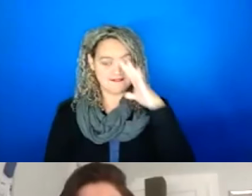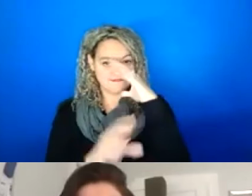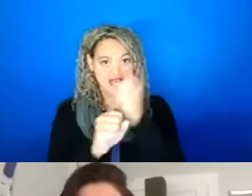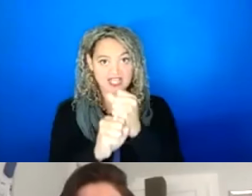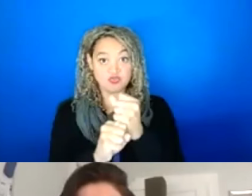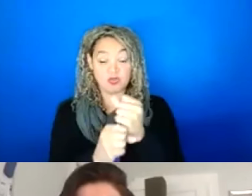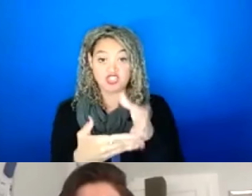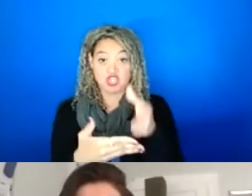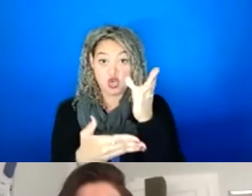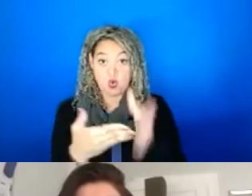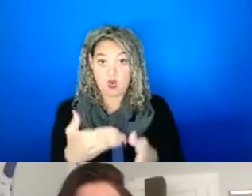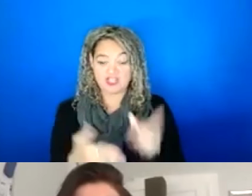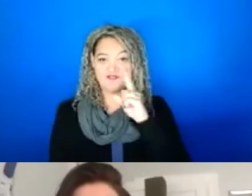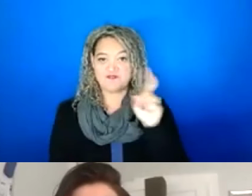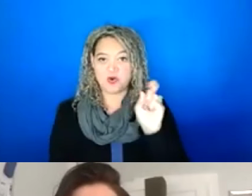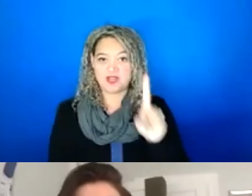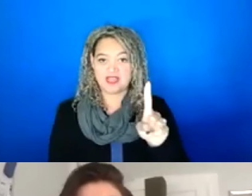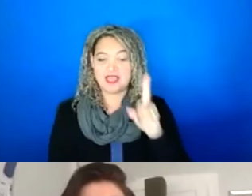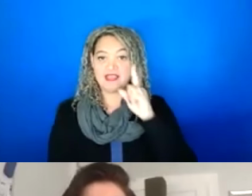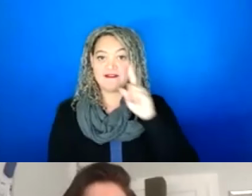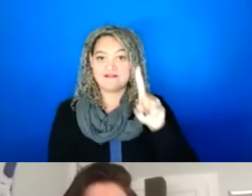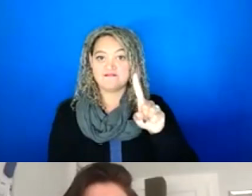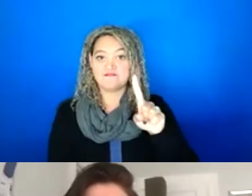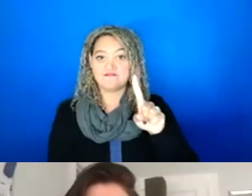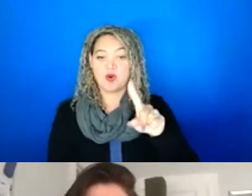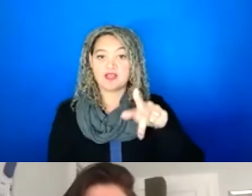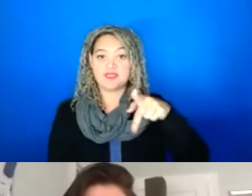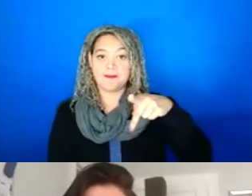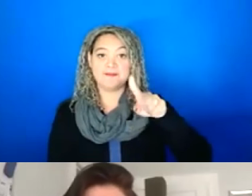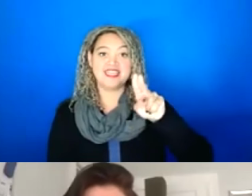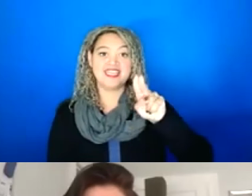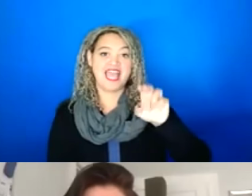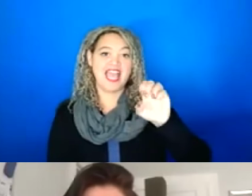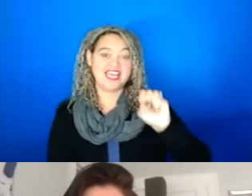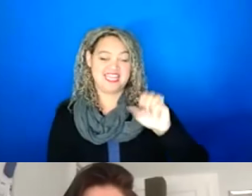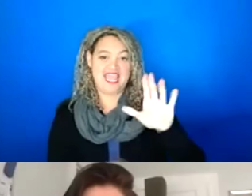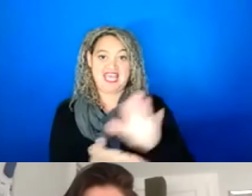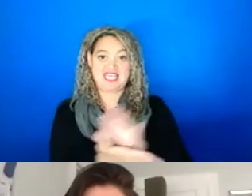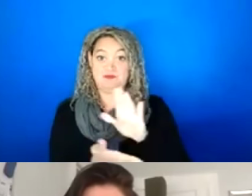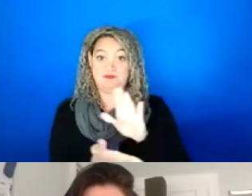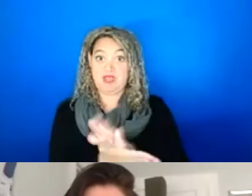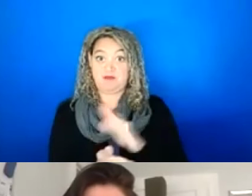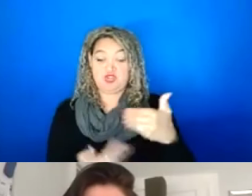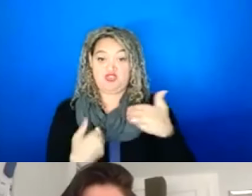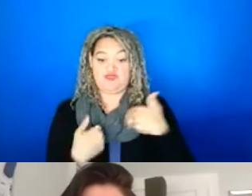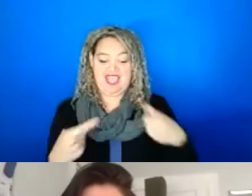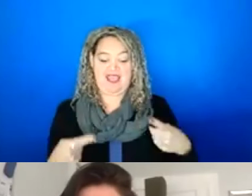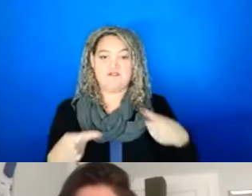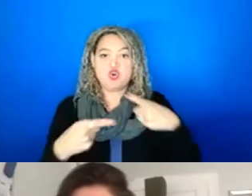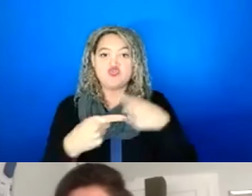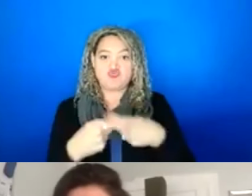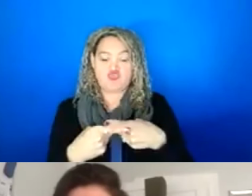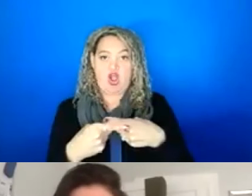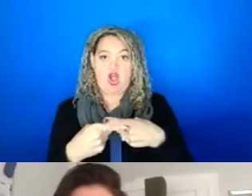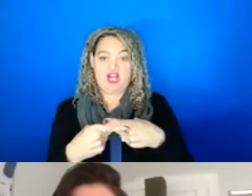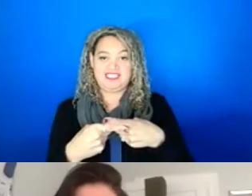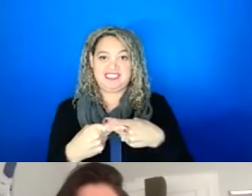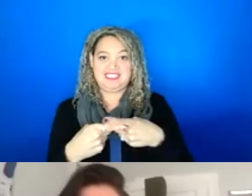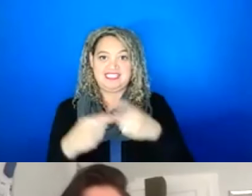end. In the Avery 2021 PNAS paper, was there evidence for cross-classification so that taste